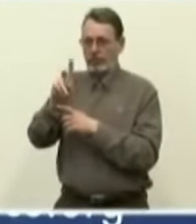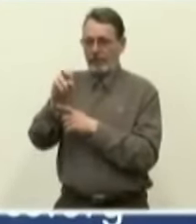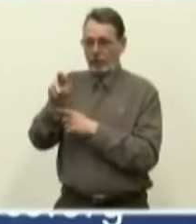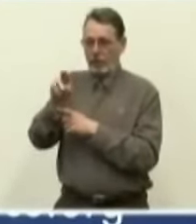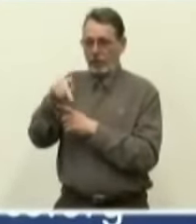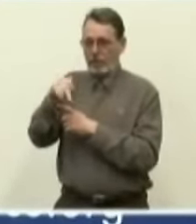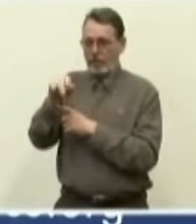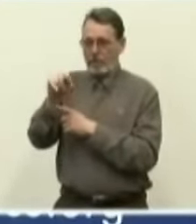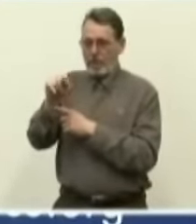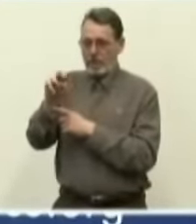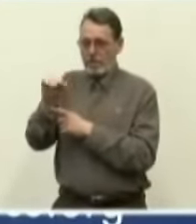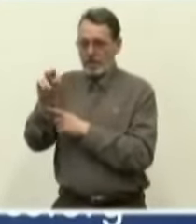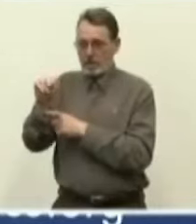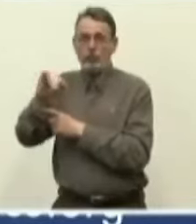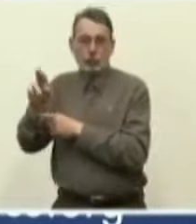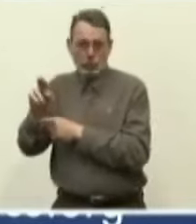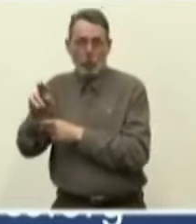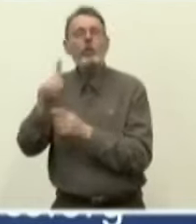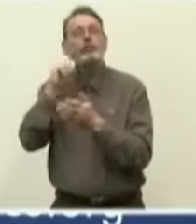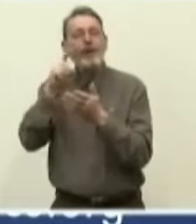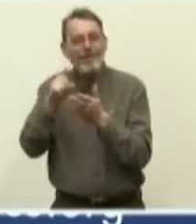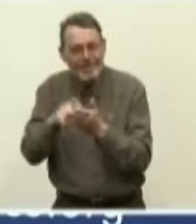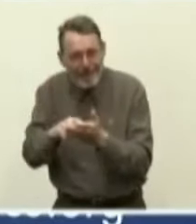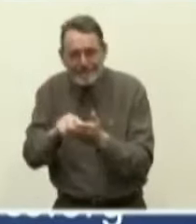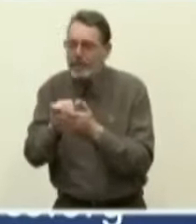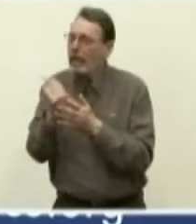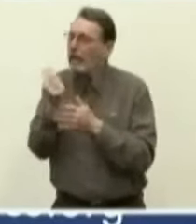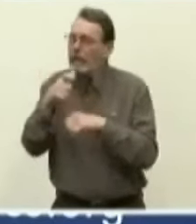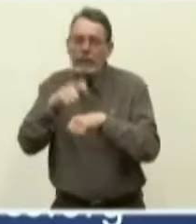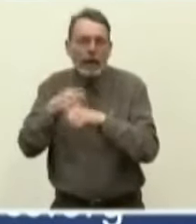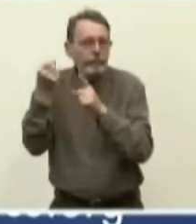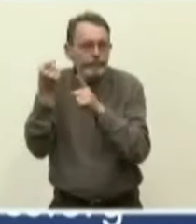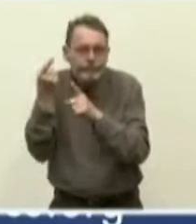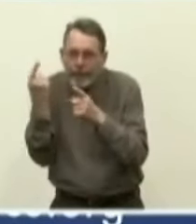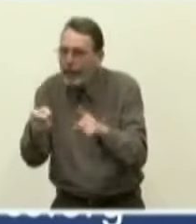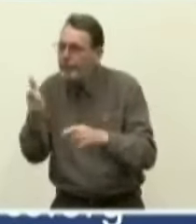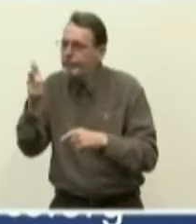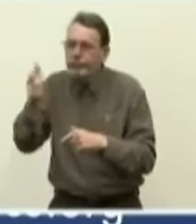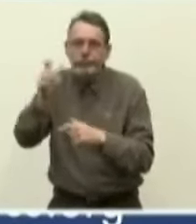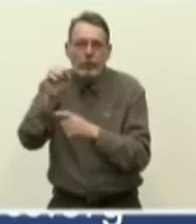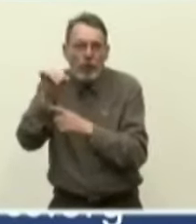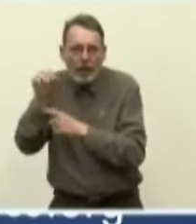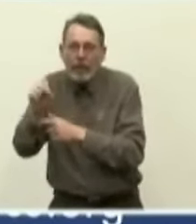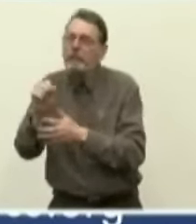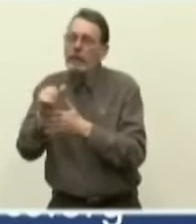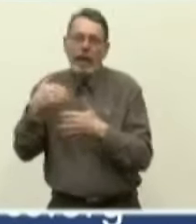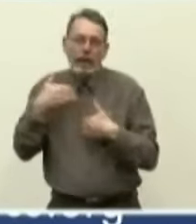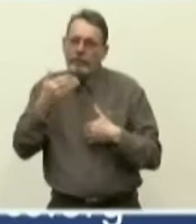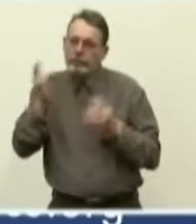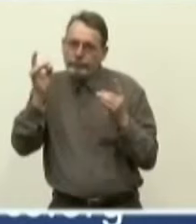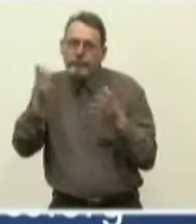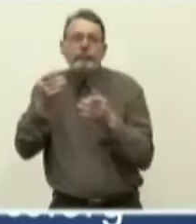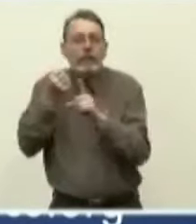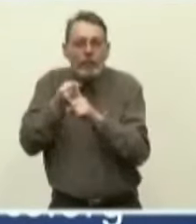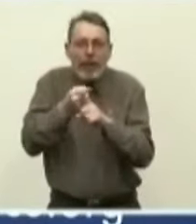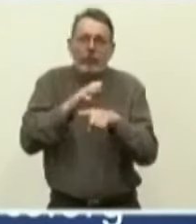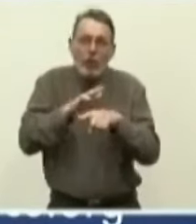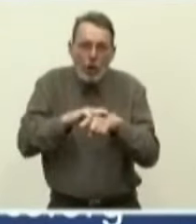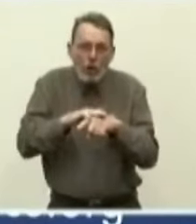We recognize the traumatic impacts that officer-involved shootings can have on members of our communities, especially for families and loved